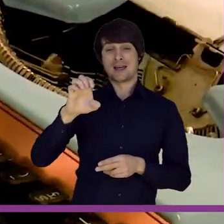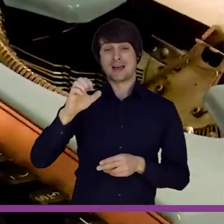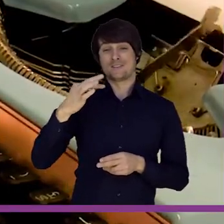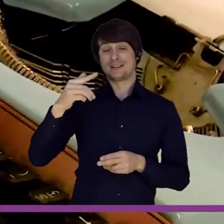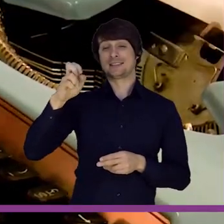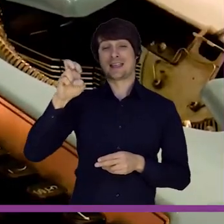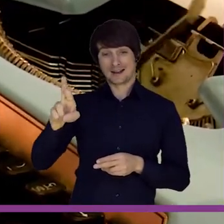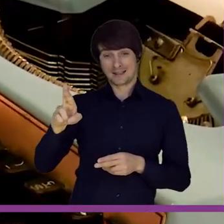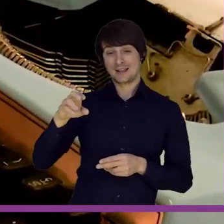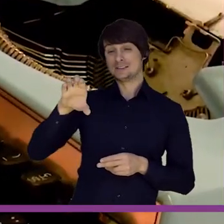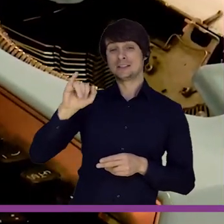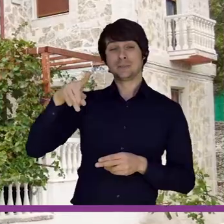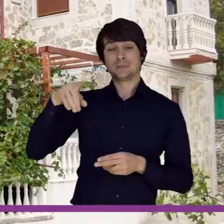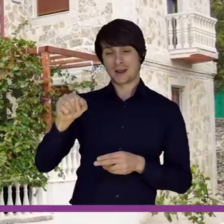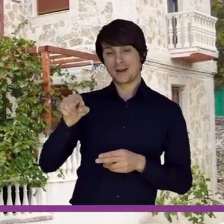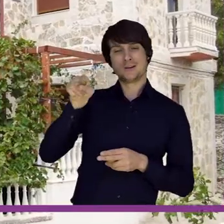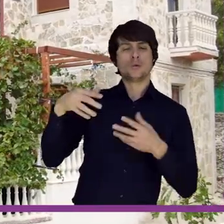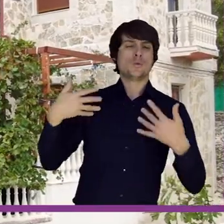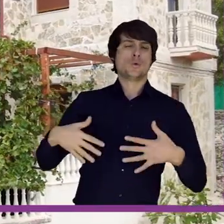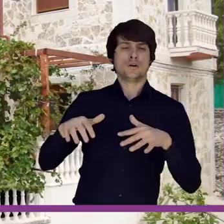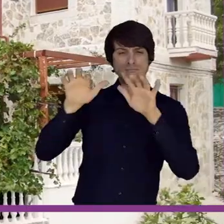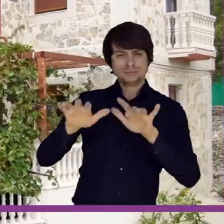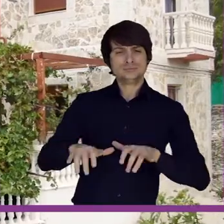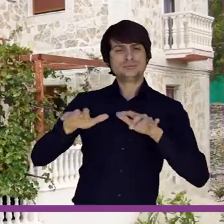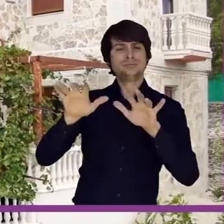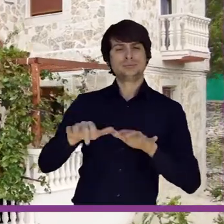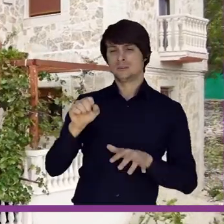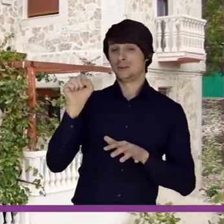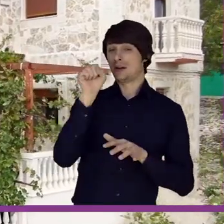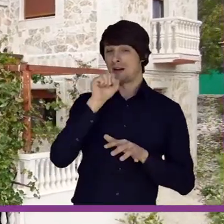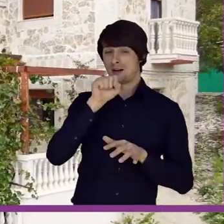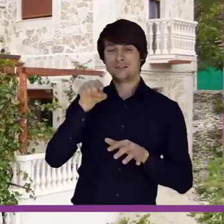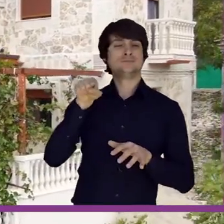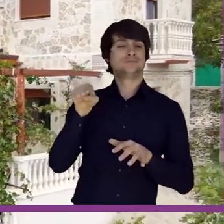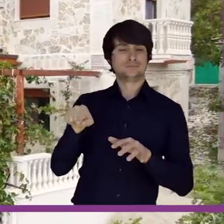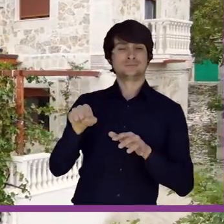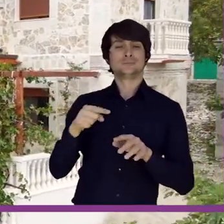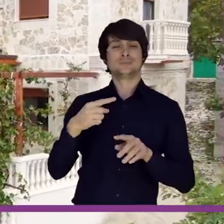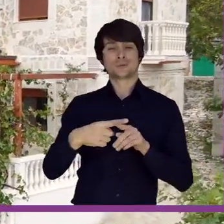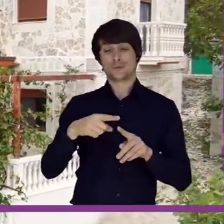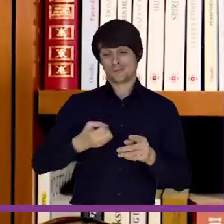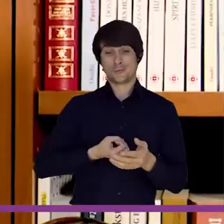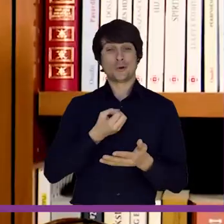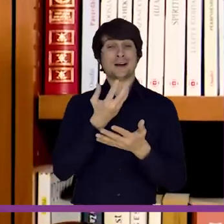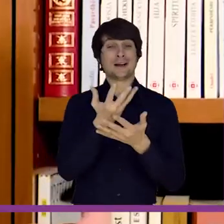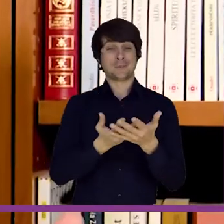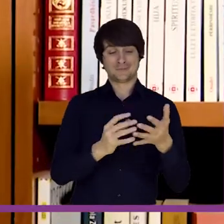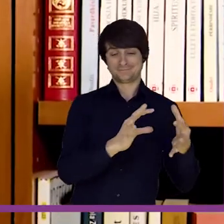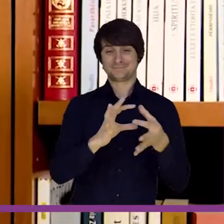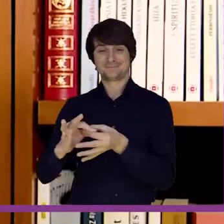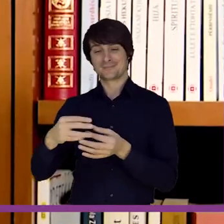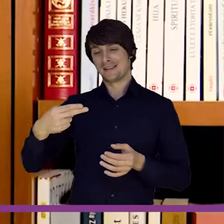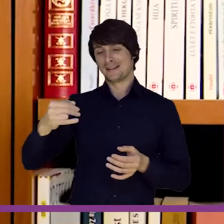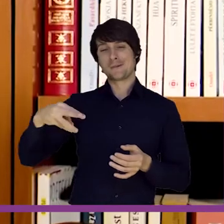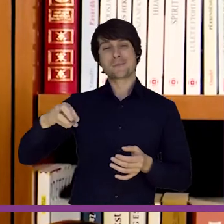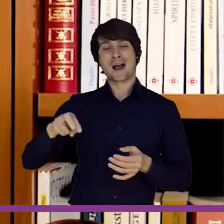verses is Lefter Cipa, honored in 2020 with the title Honor of the Nation for thousands of polyphonic verses